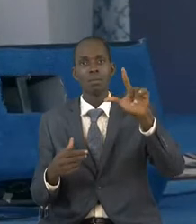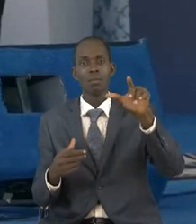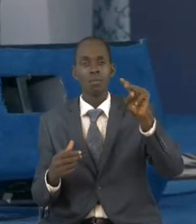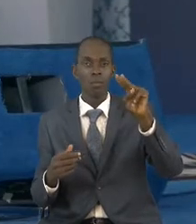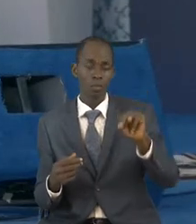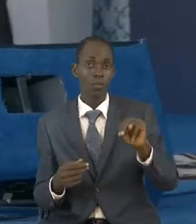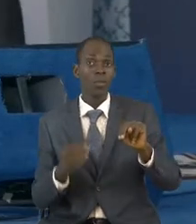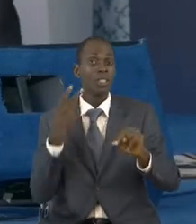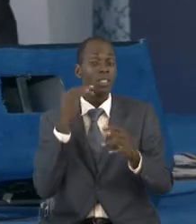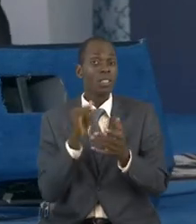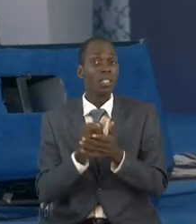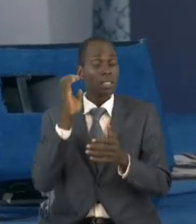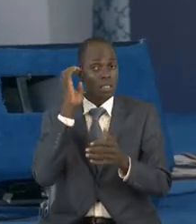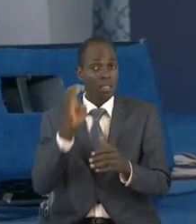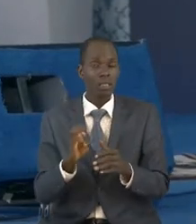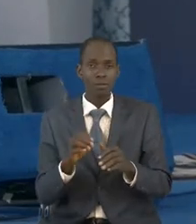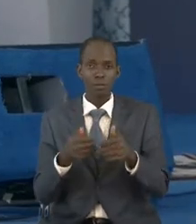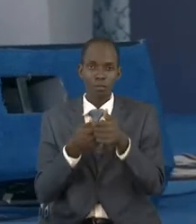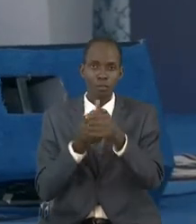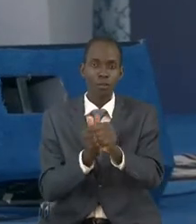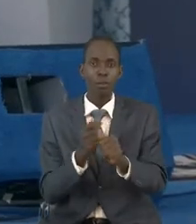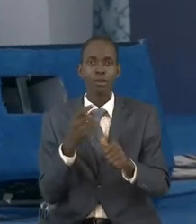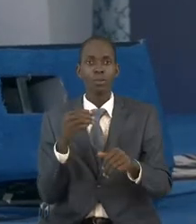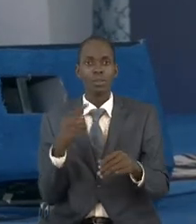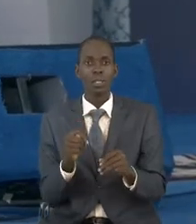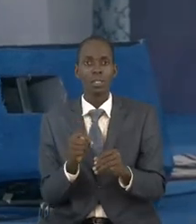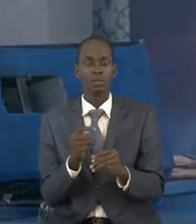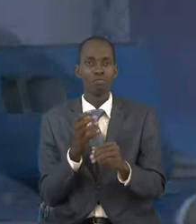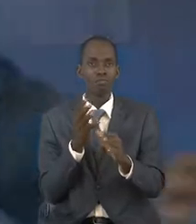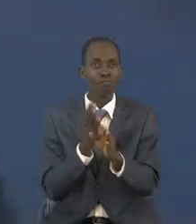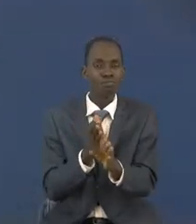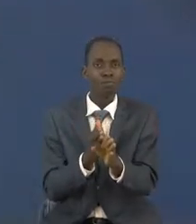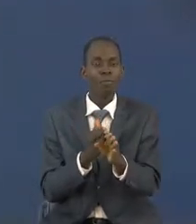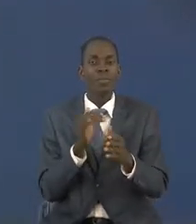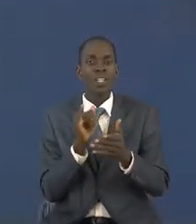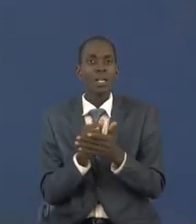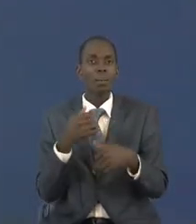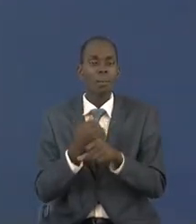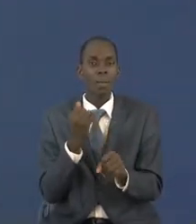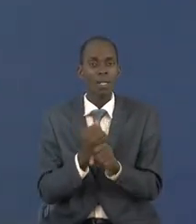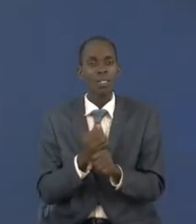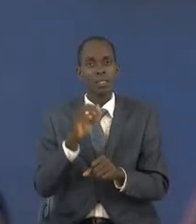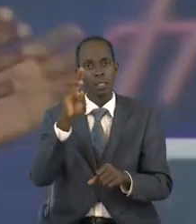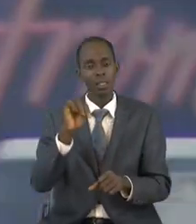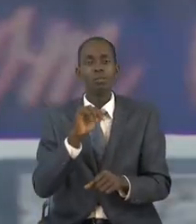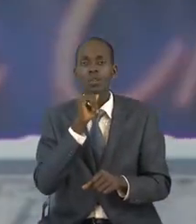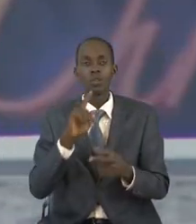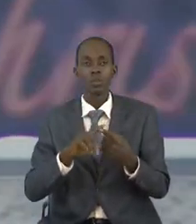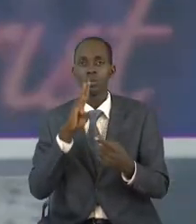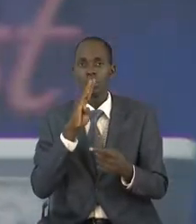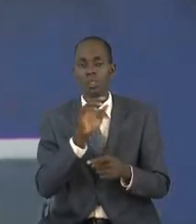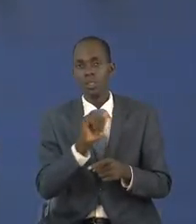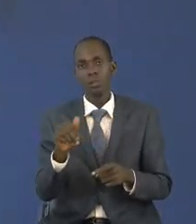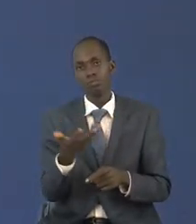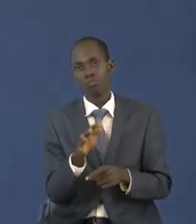maintained a life that made him not to be a compromiser. Daniel obeyed Edom for